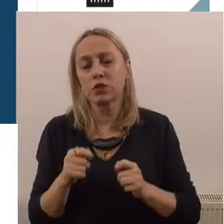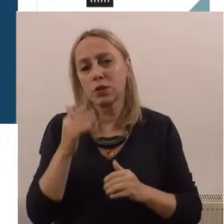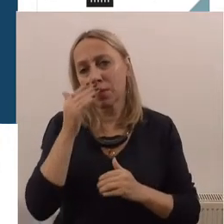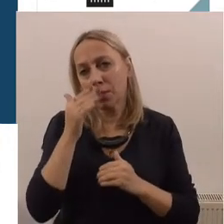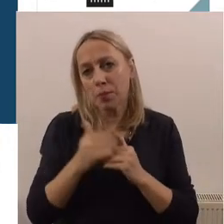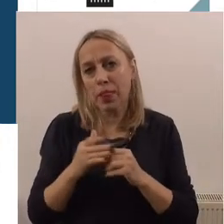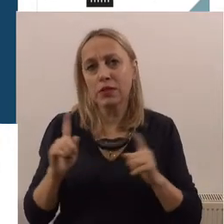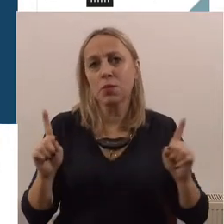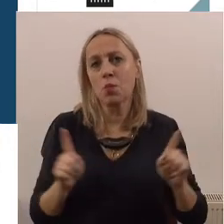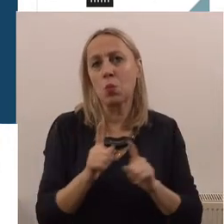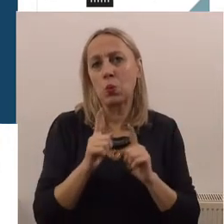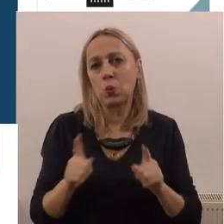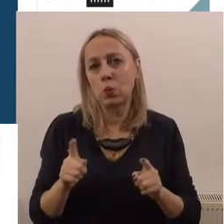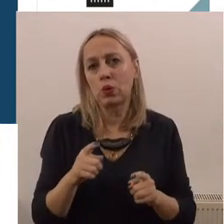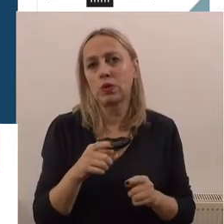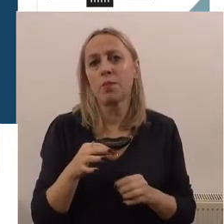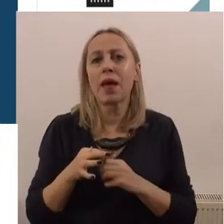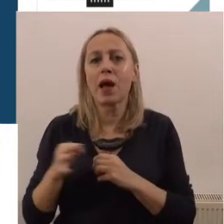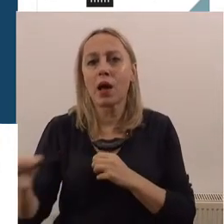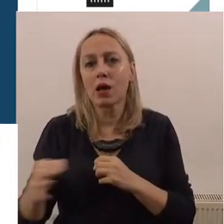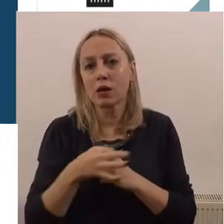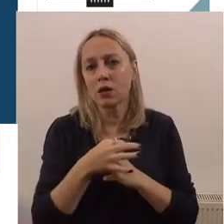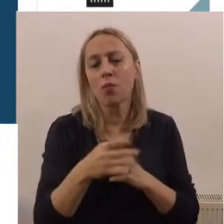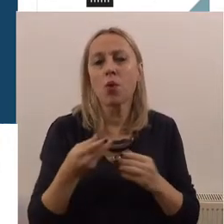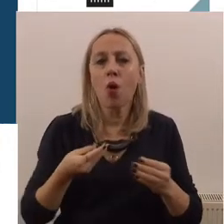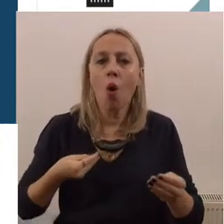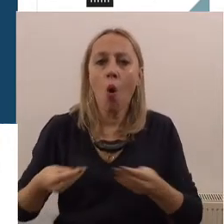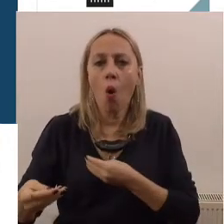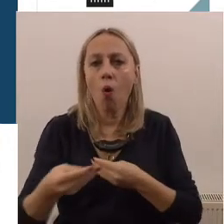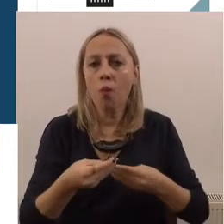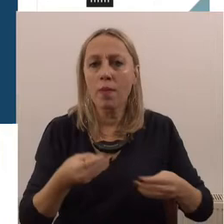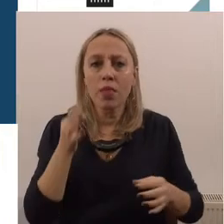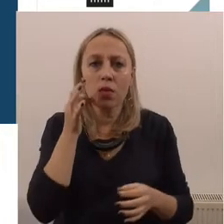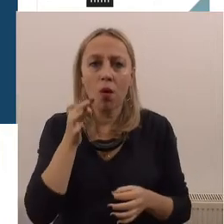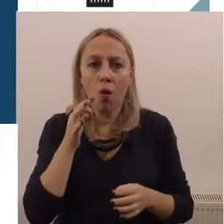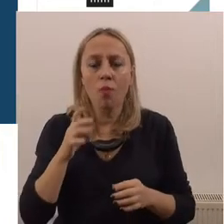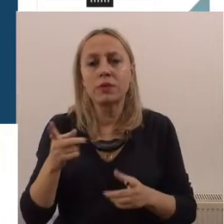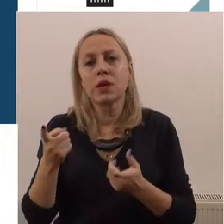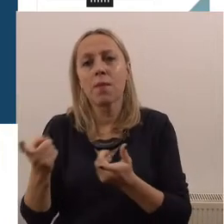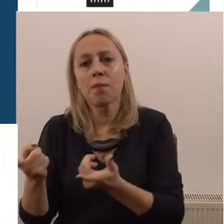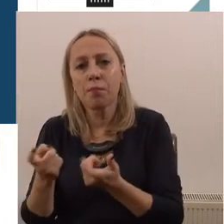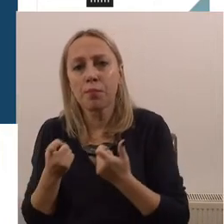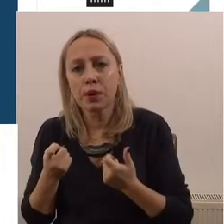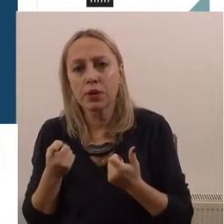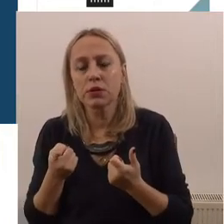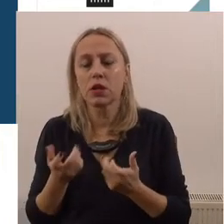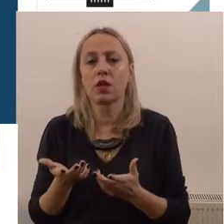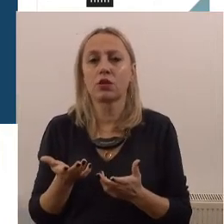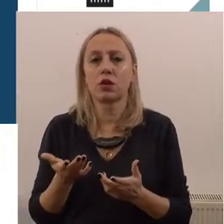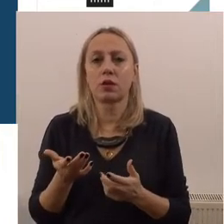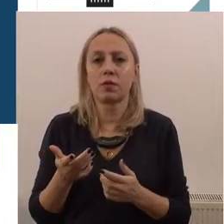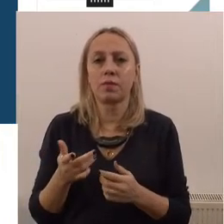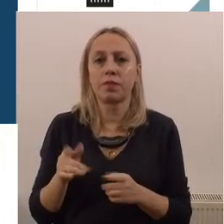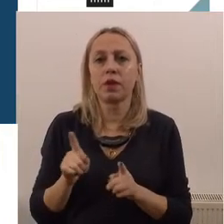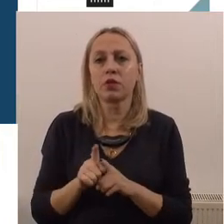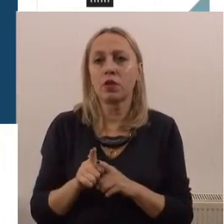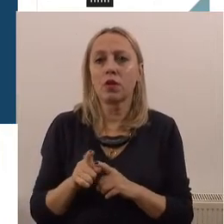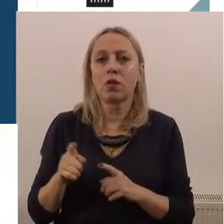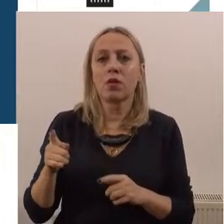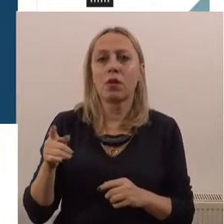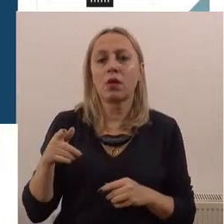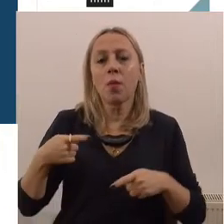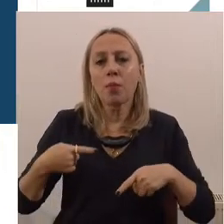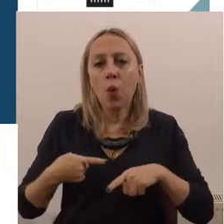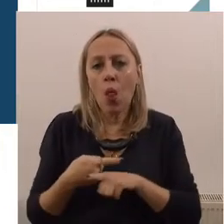small conference with the nearby regional museums. We're going to exchange experience, exchange best practices. We